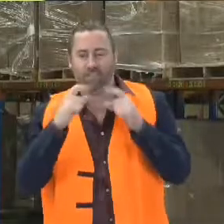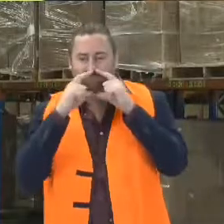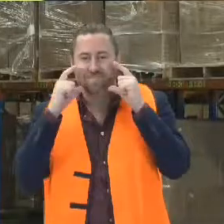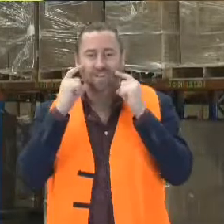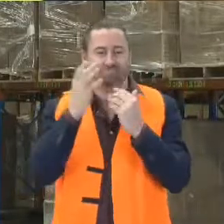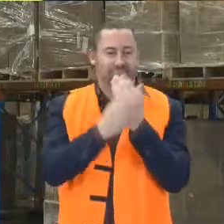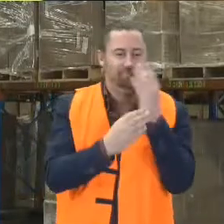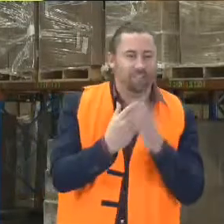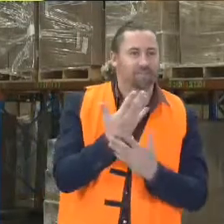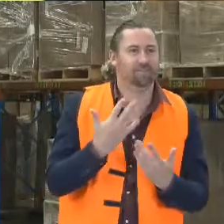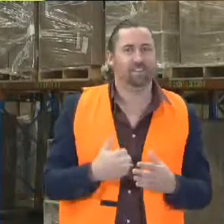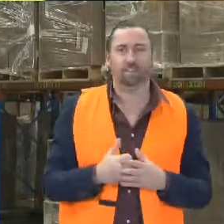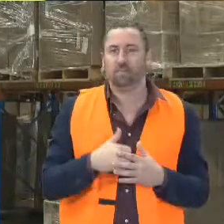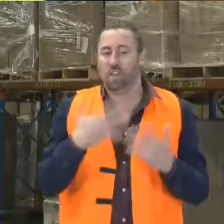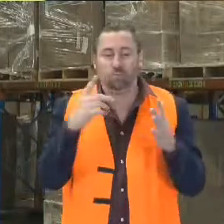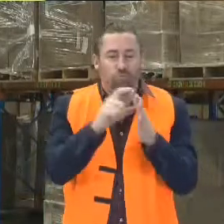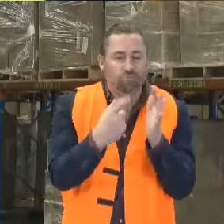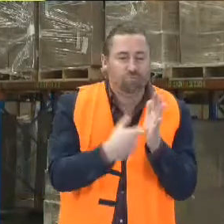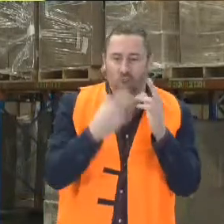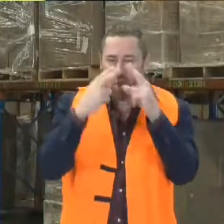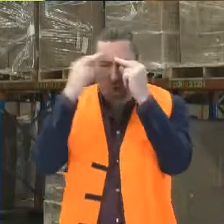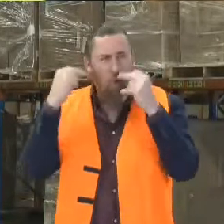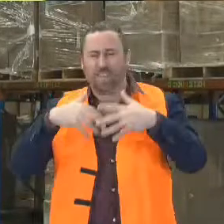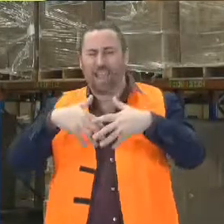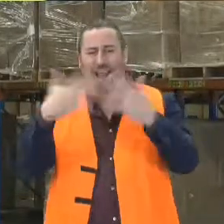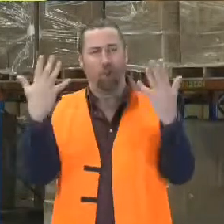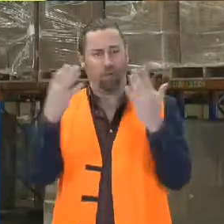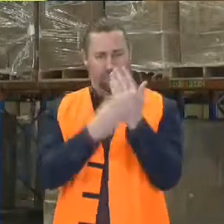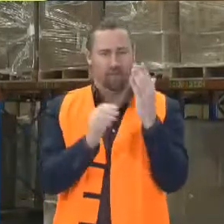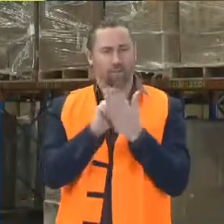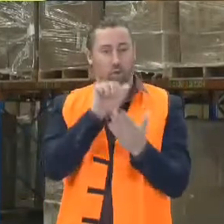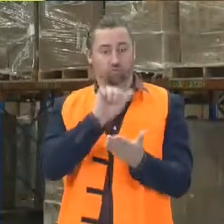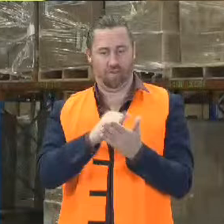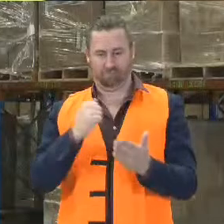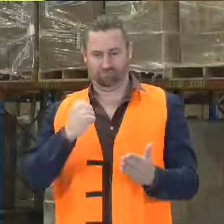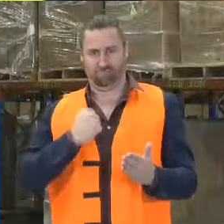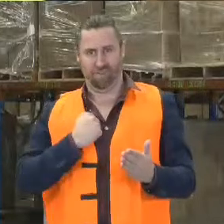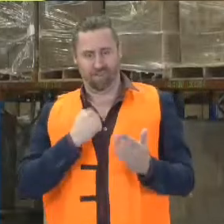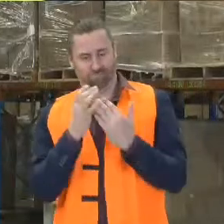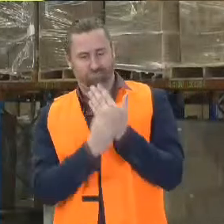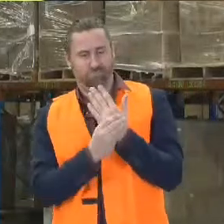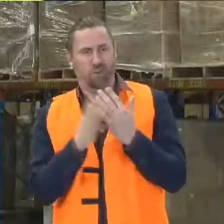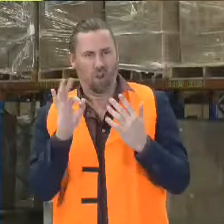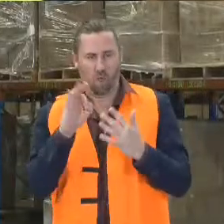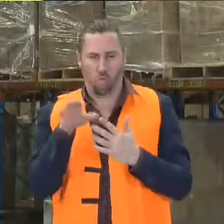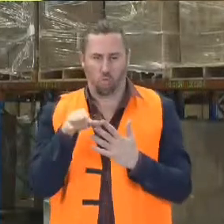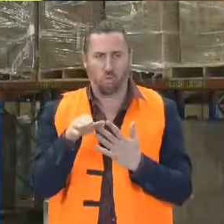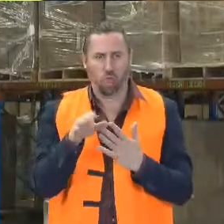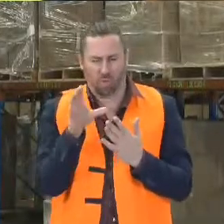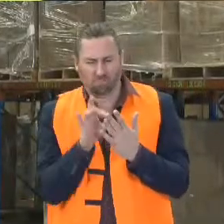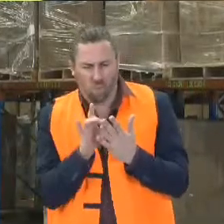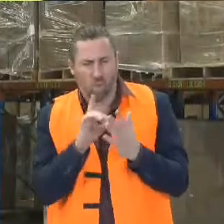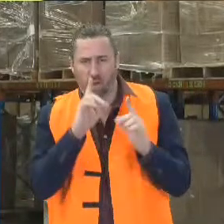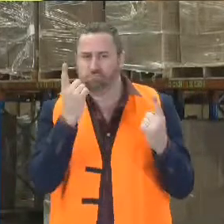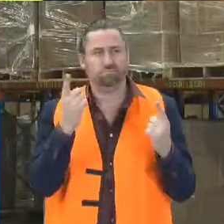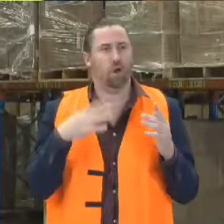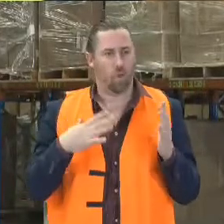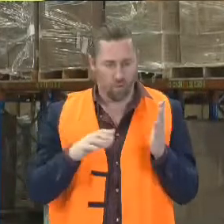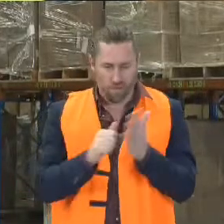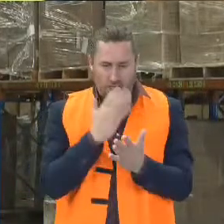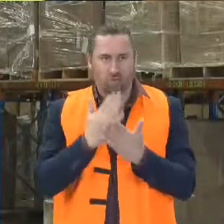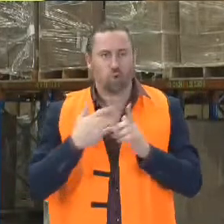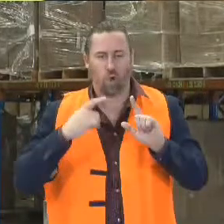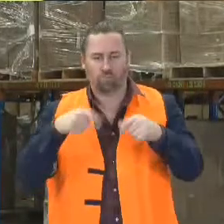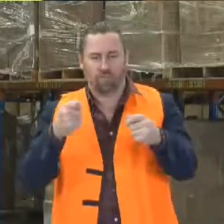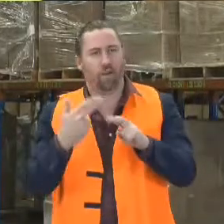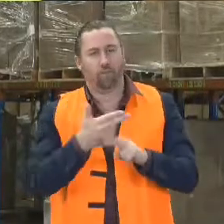be gloves in his or her size. And that is precisely what this is all about. The